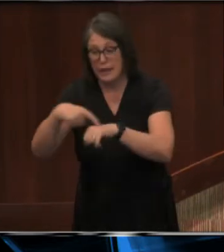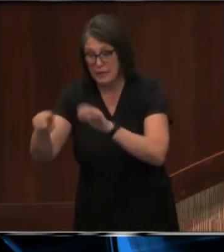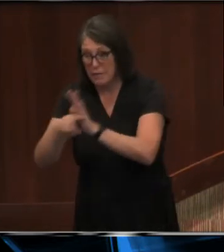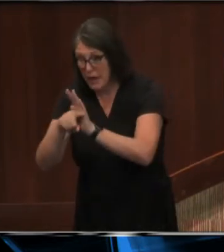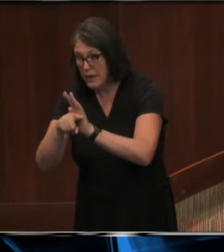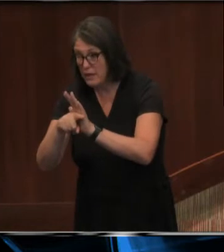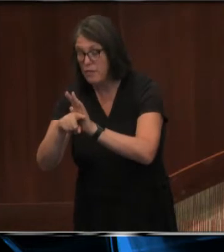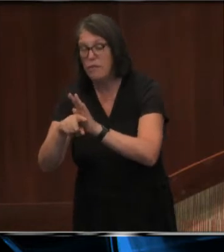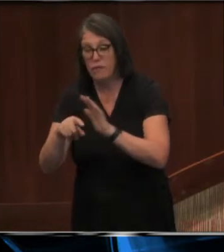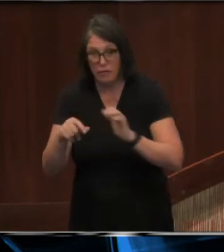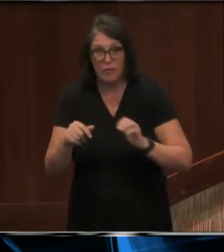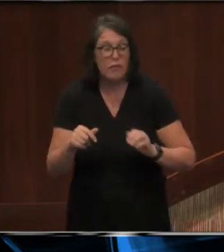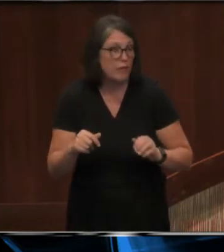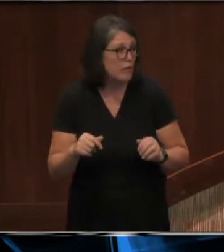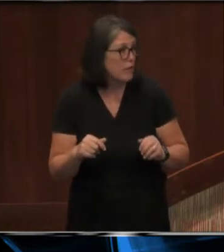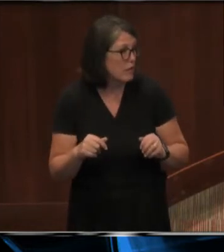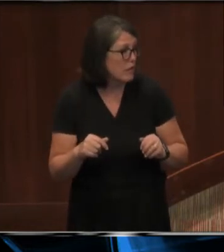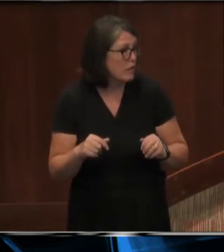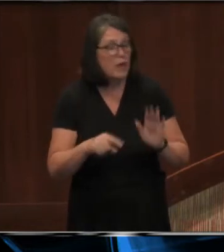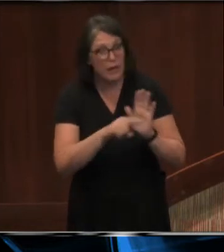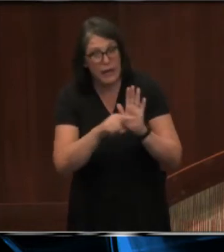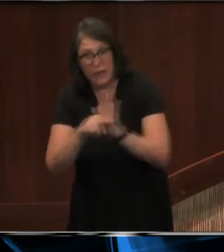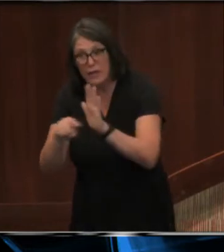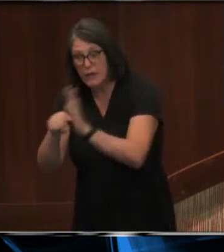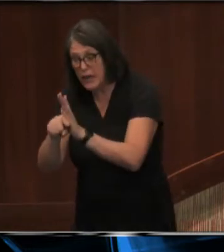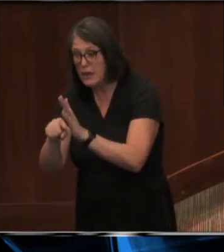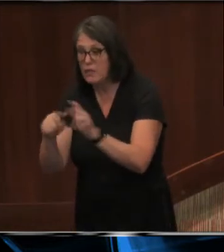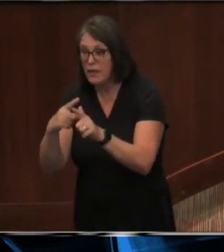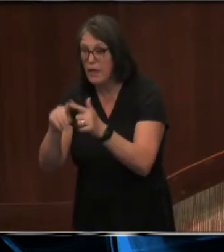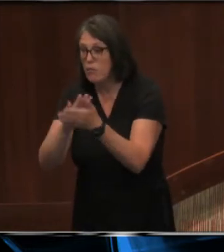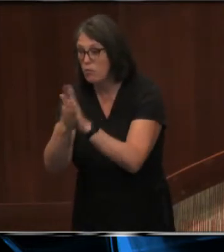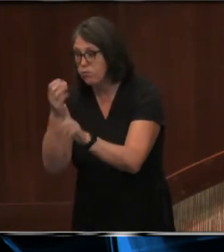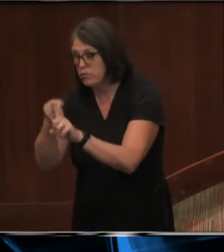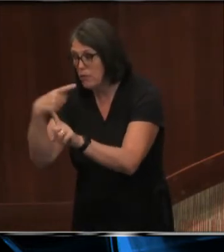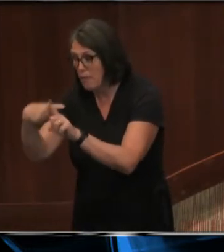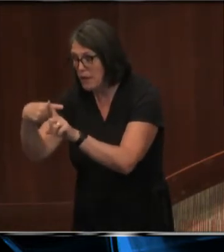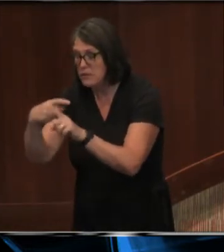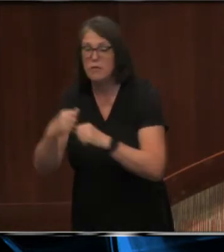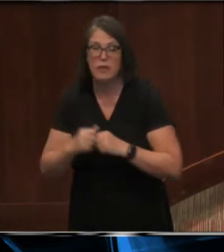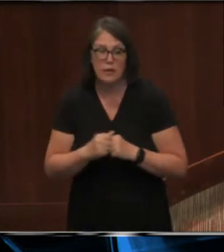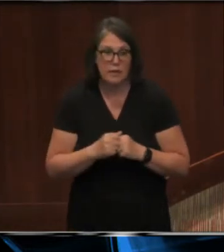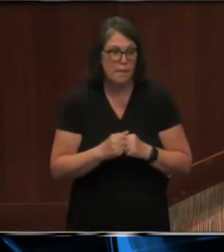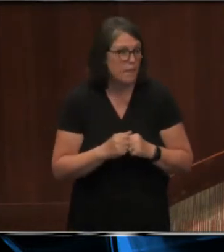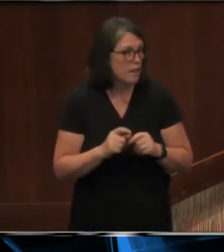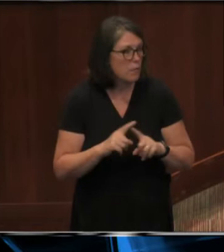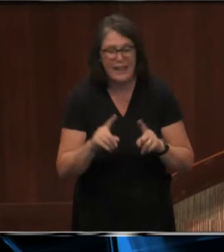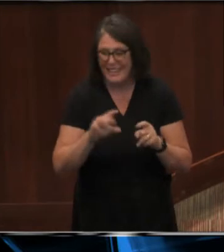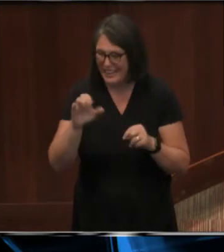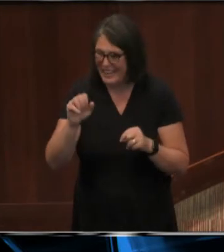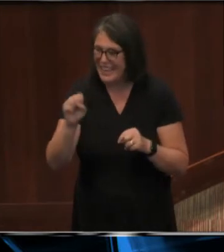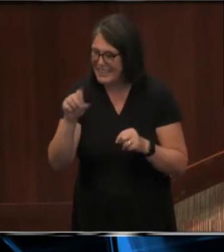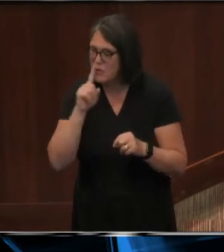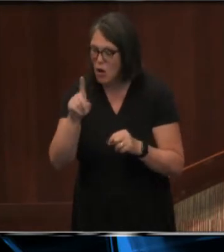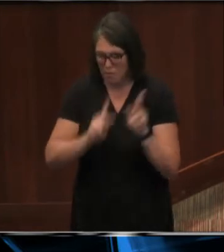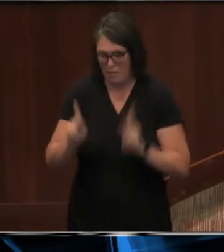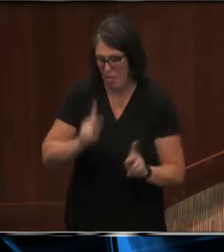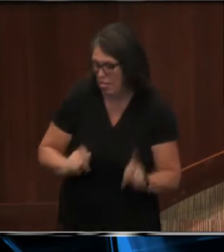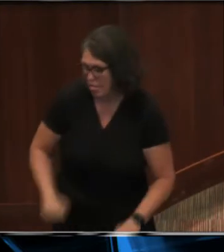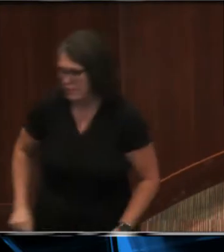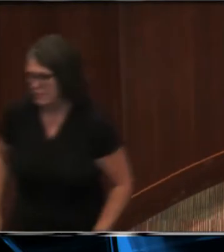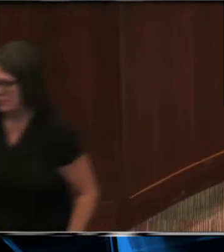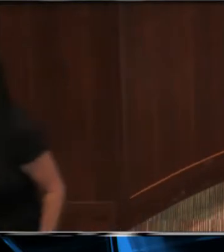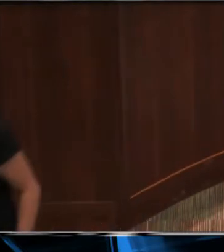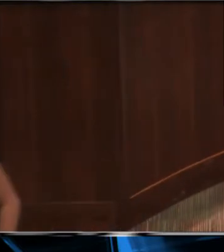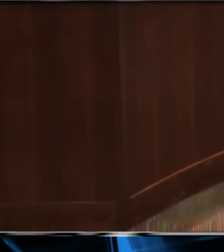as well. People who are being tested negative, then become positive. So, but individuals, no. Thank you. Thank you, Stephen.